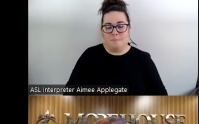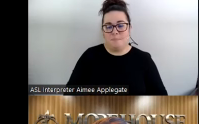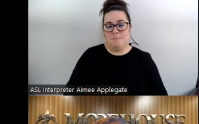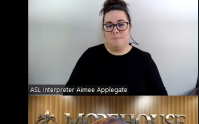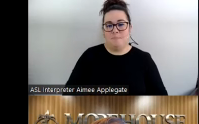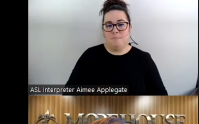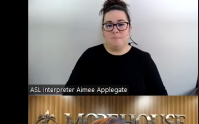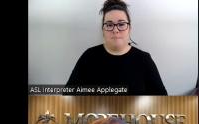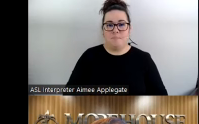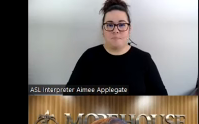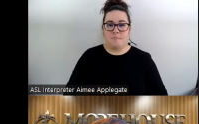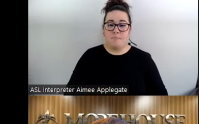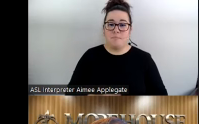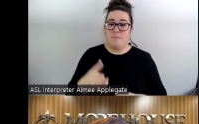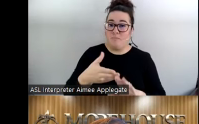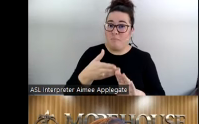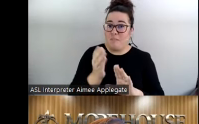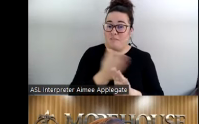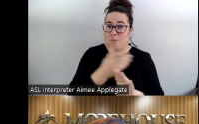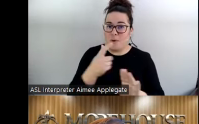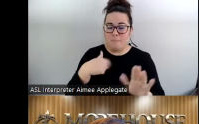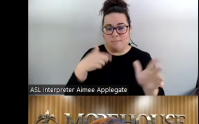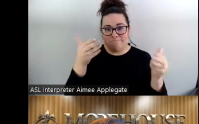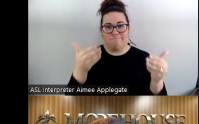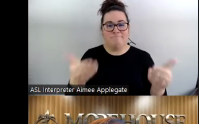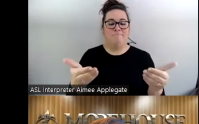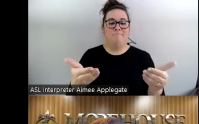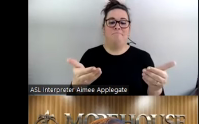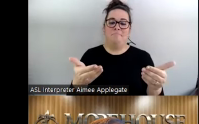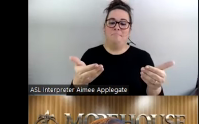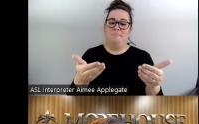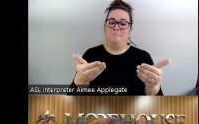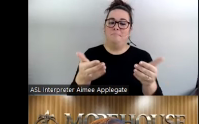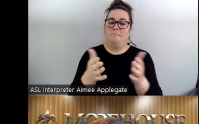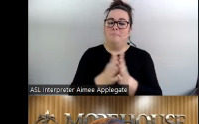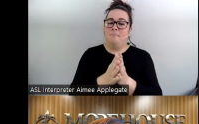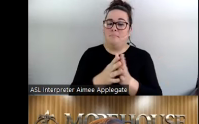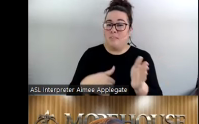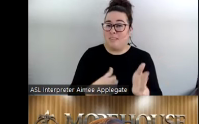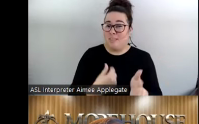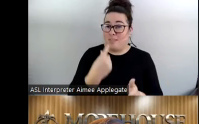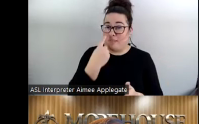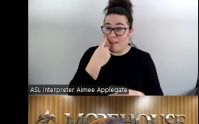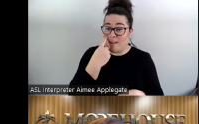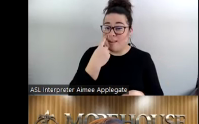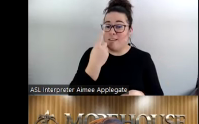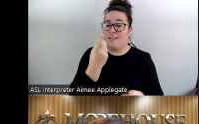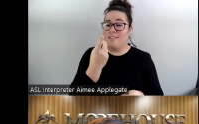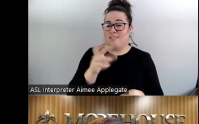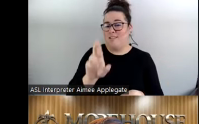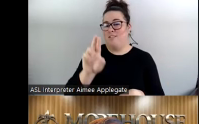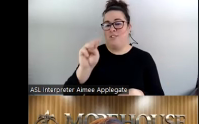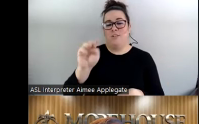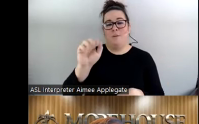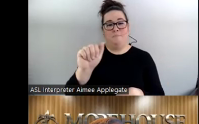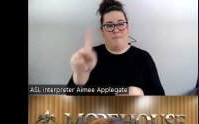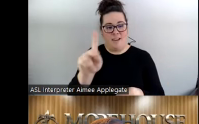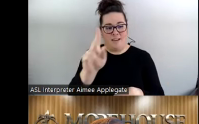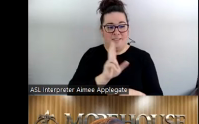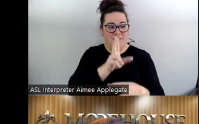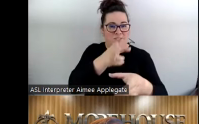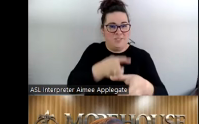And before I go to the next slide, I think our principal investigator, Dr. Dominic Mack, has joined, and